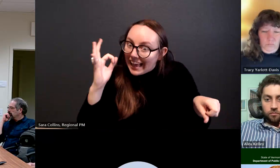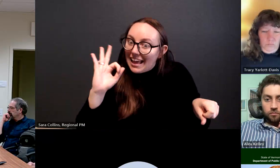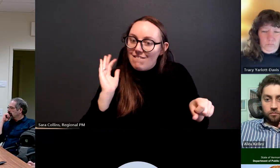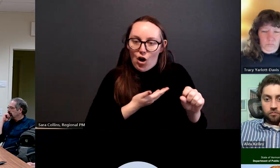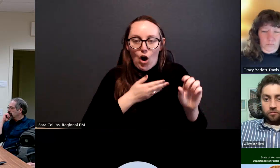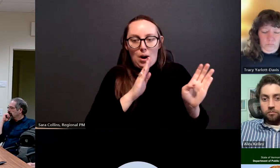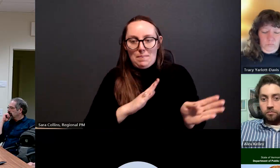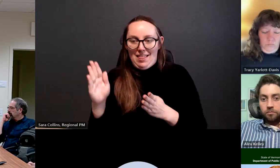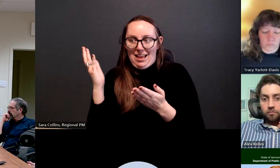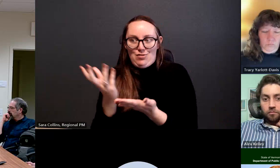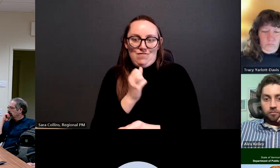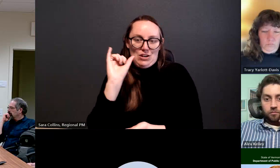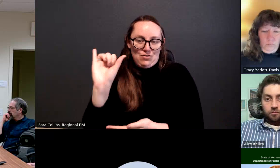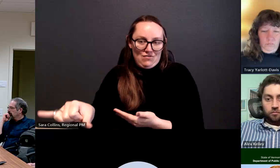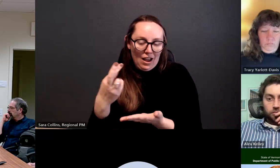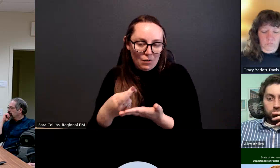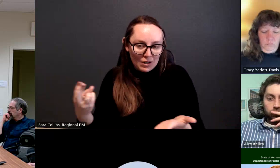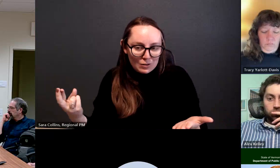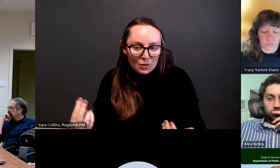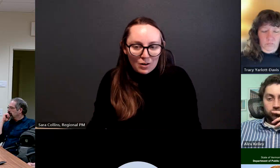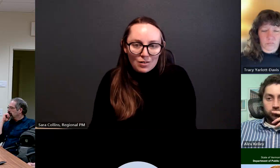keep, you know,